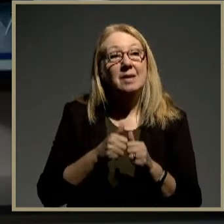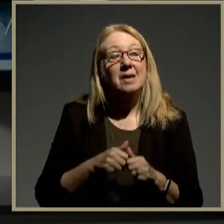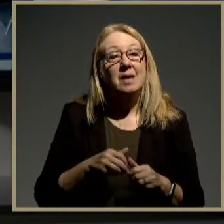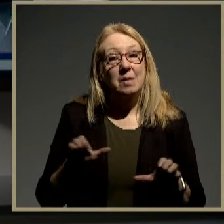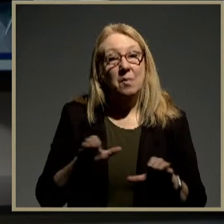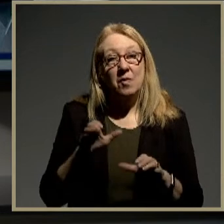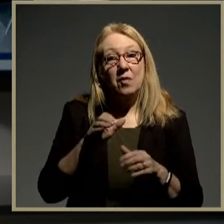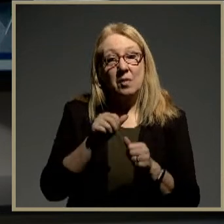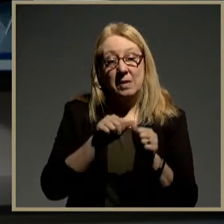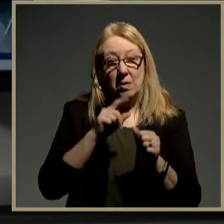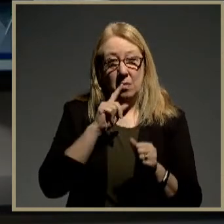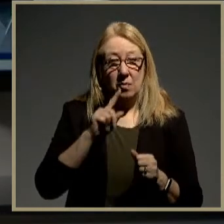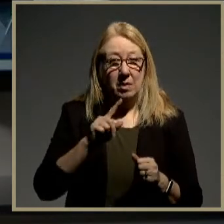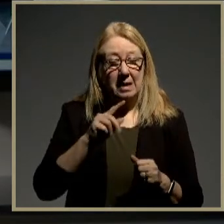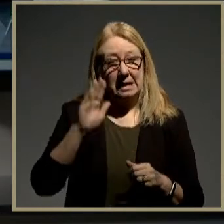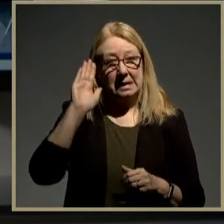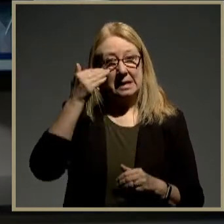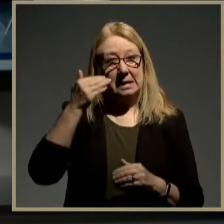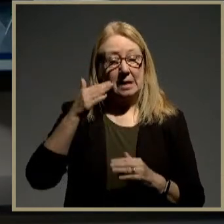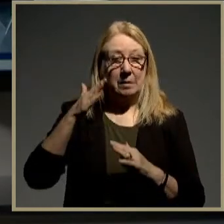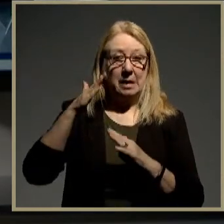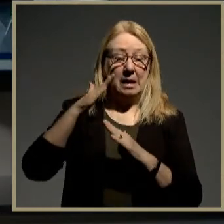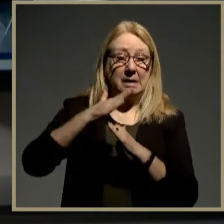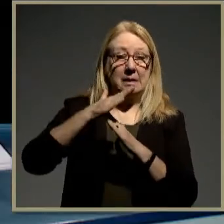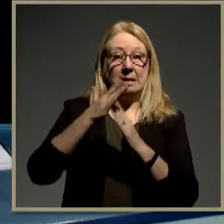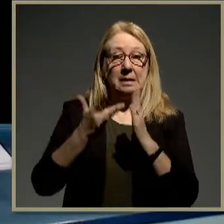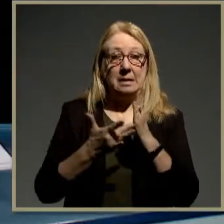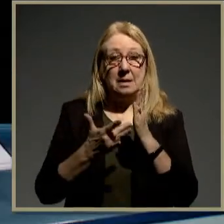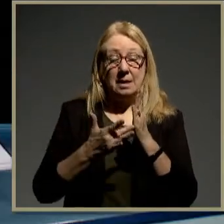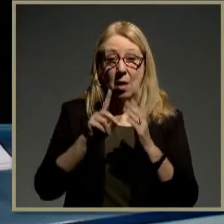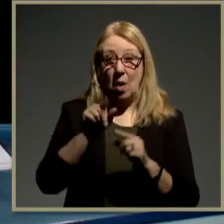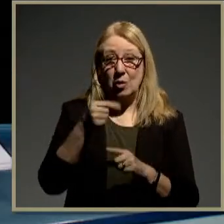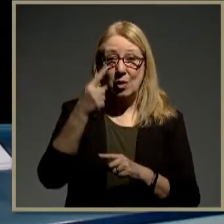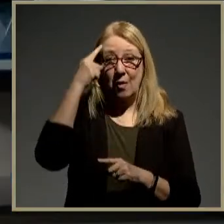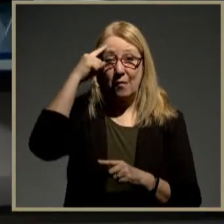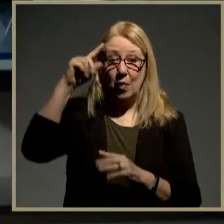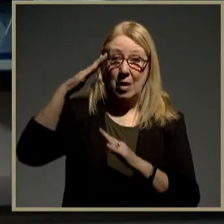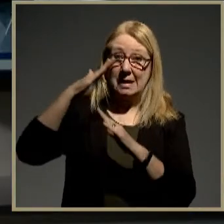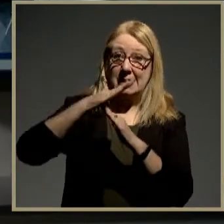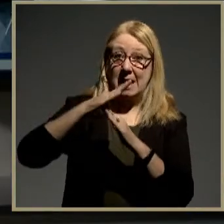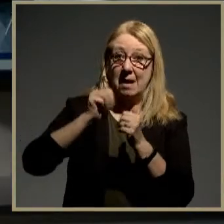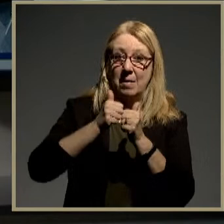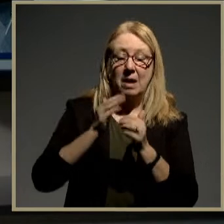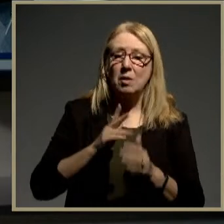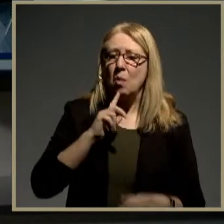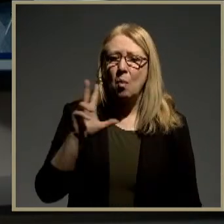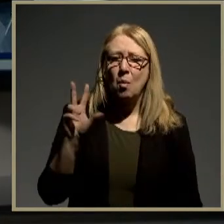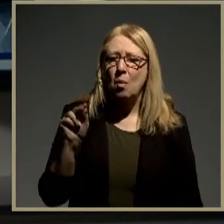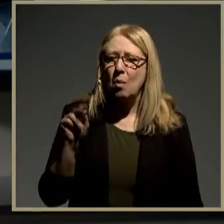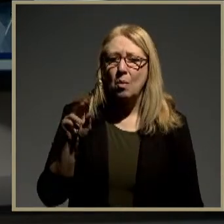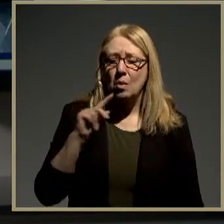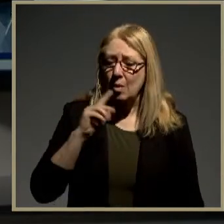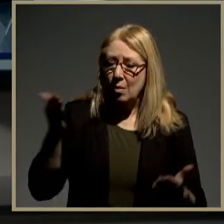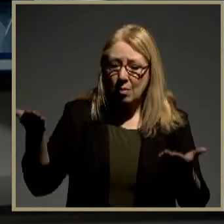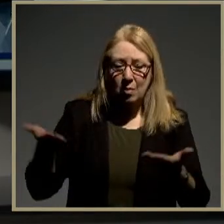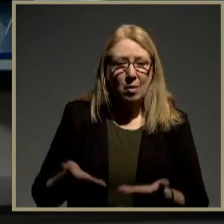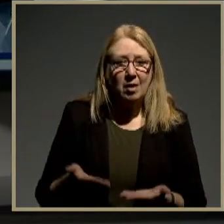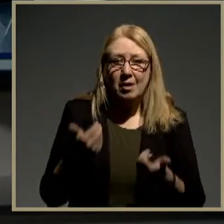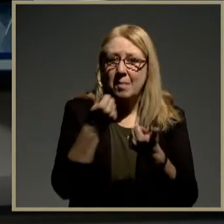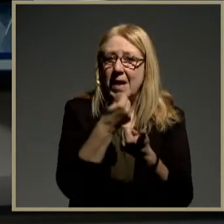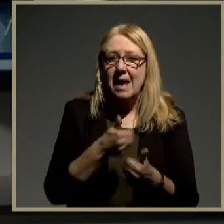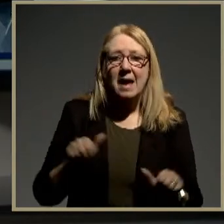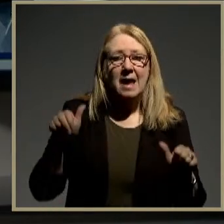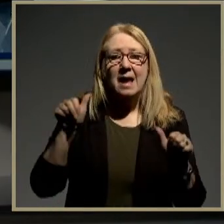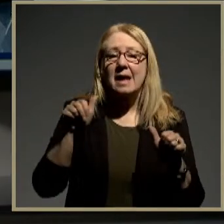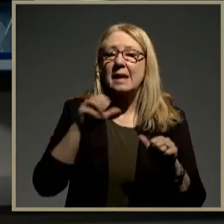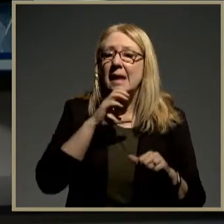high tech. Is this something that's just for elite athletes? No, John, not at all. The Hybl Center welcomes athletes of